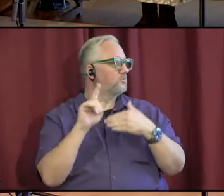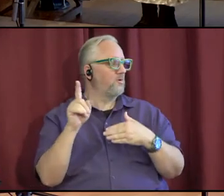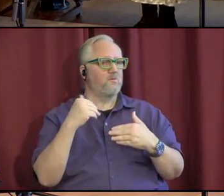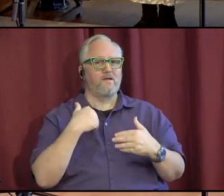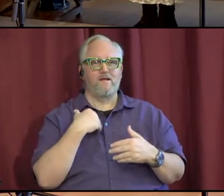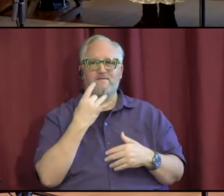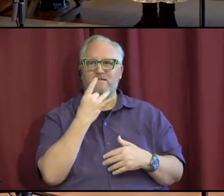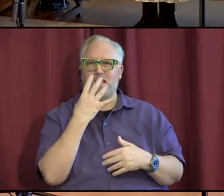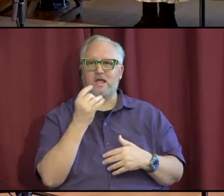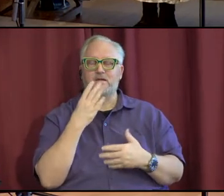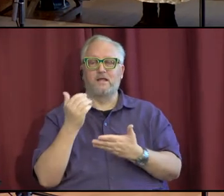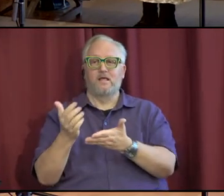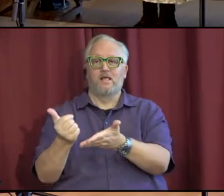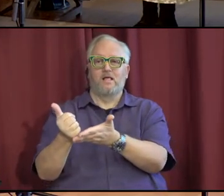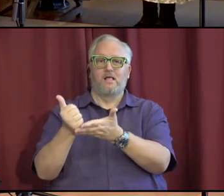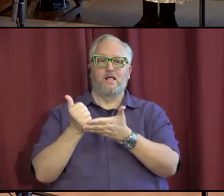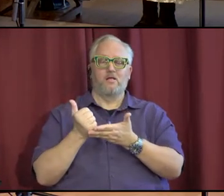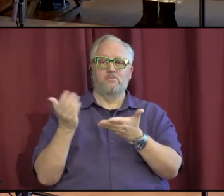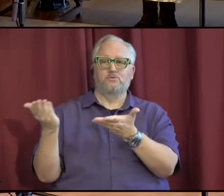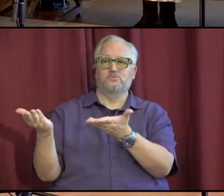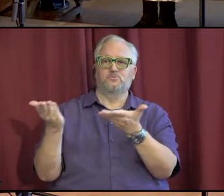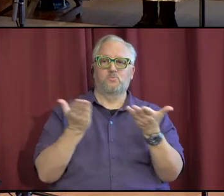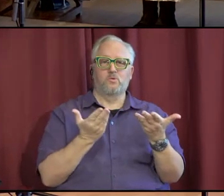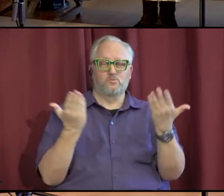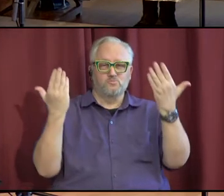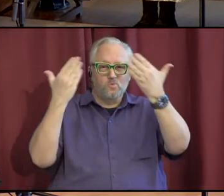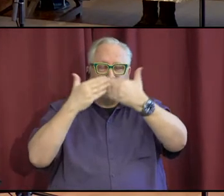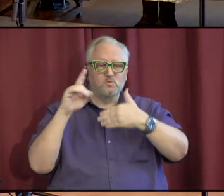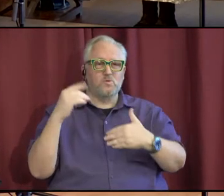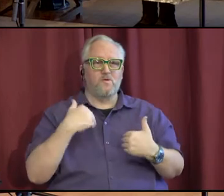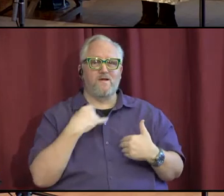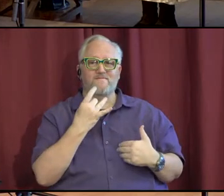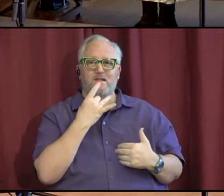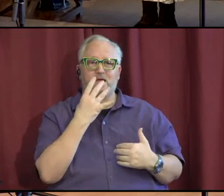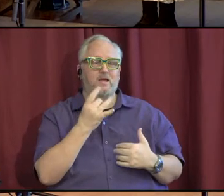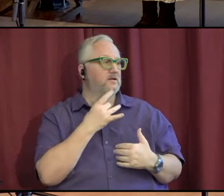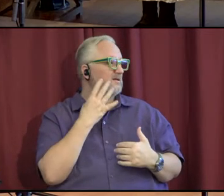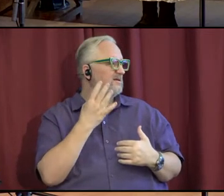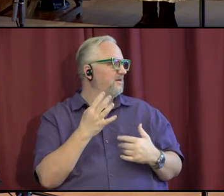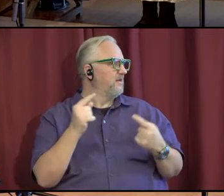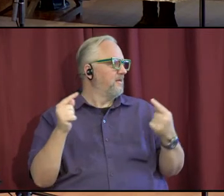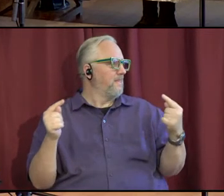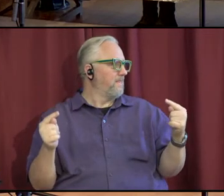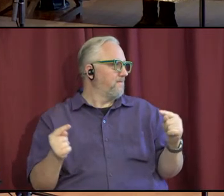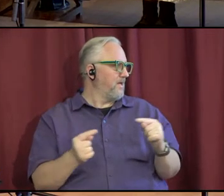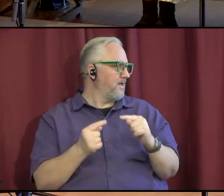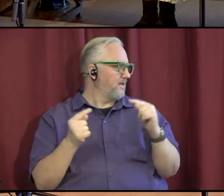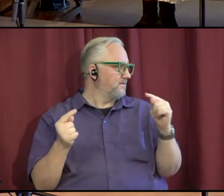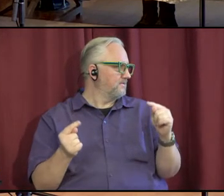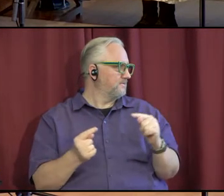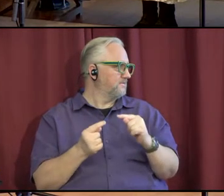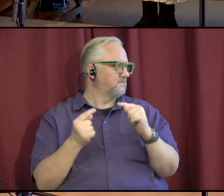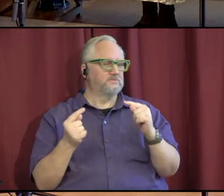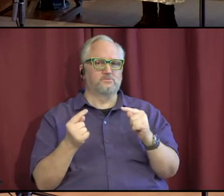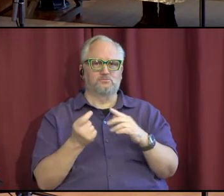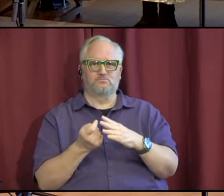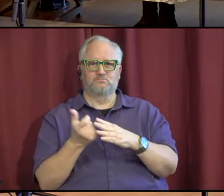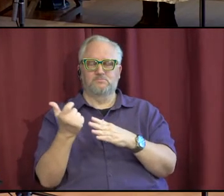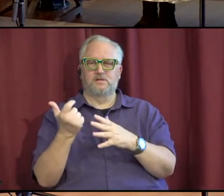Help us bring darkness into the light to lift out the pain, the